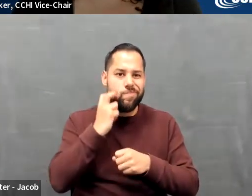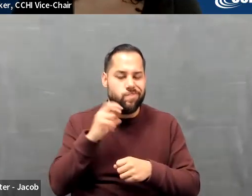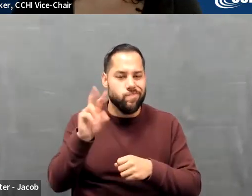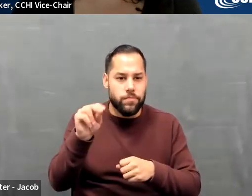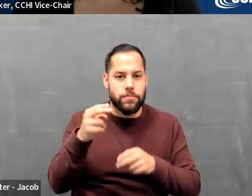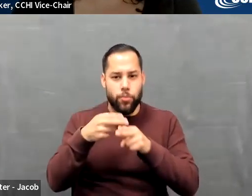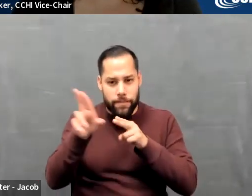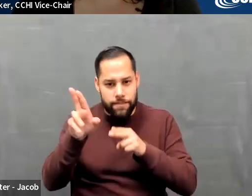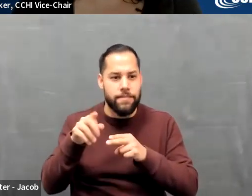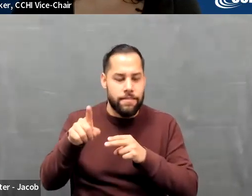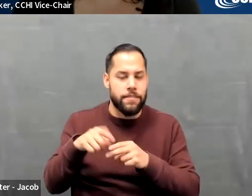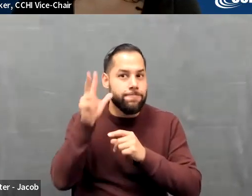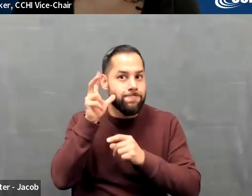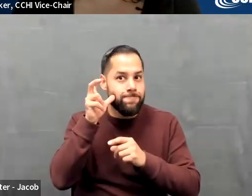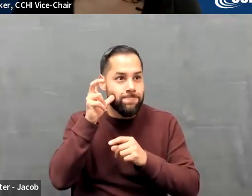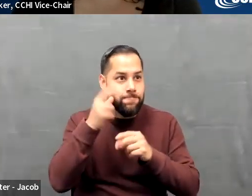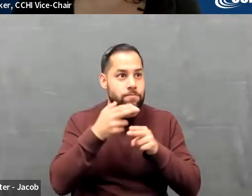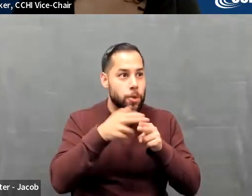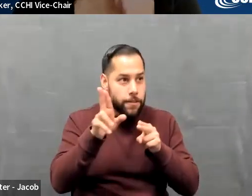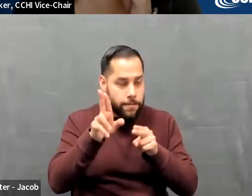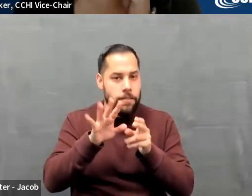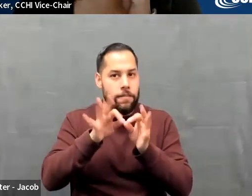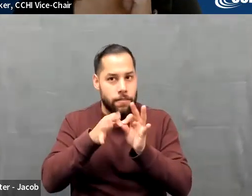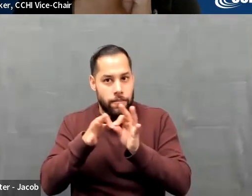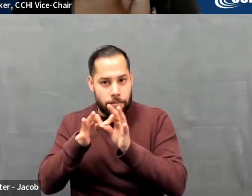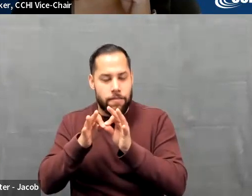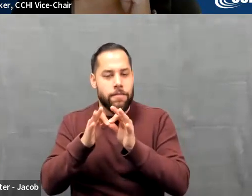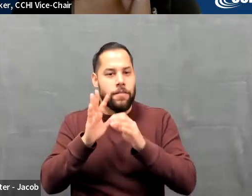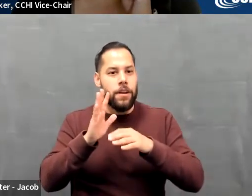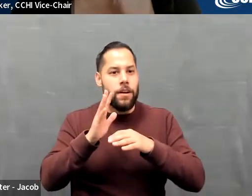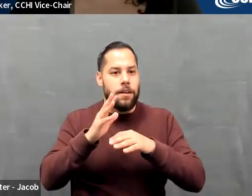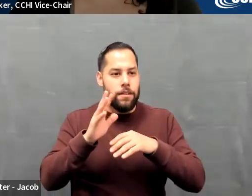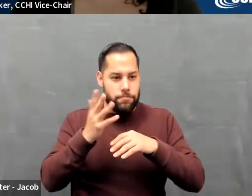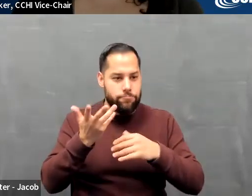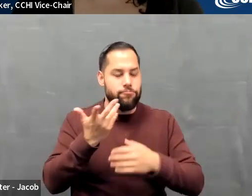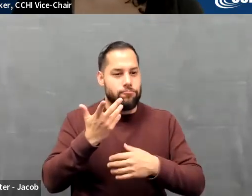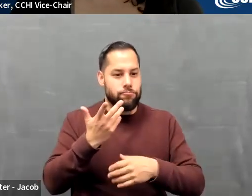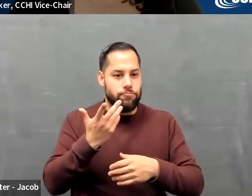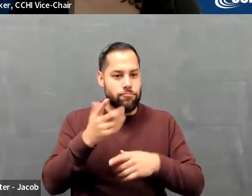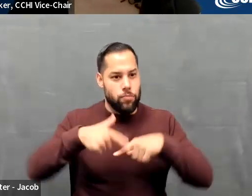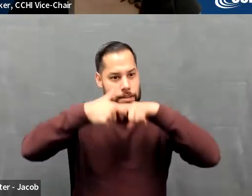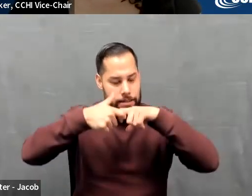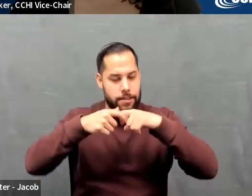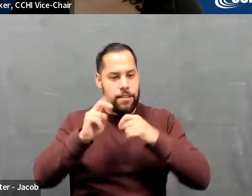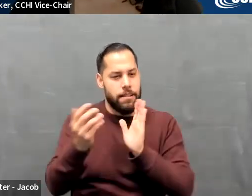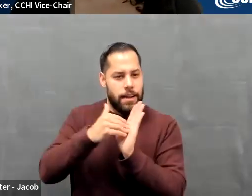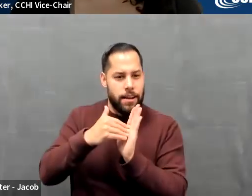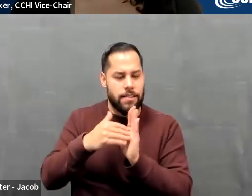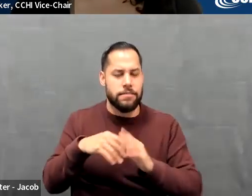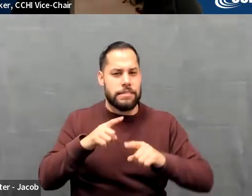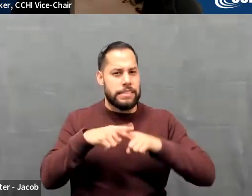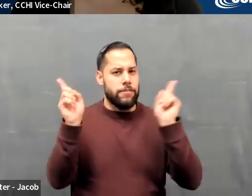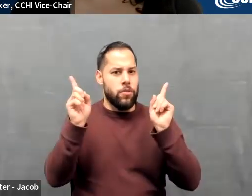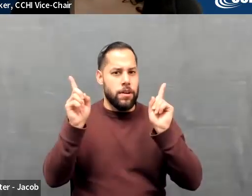few minutes, and then do another news story. It's a lot different ball